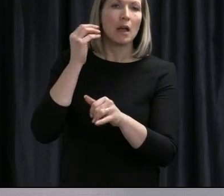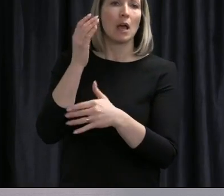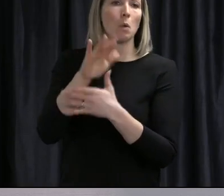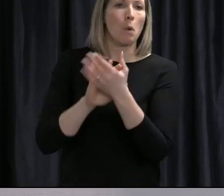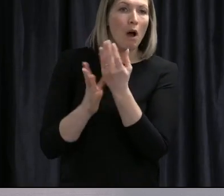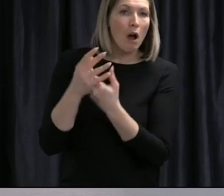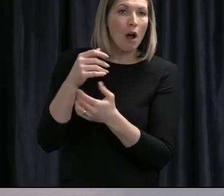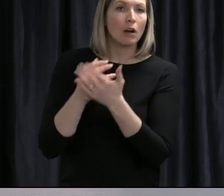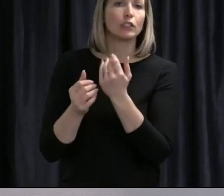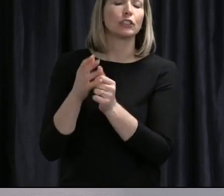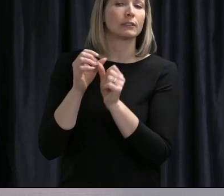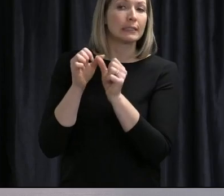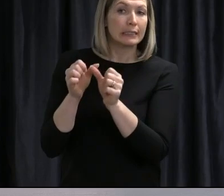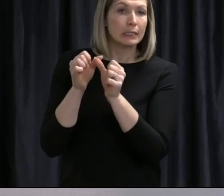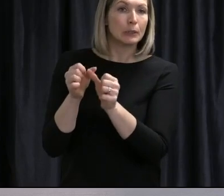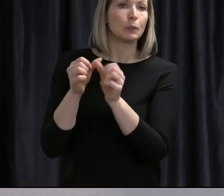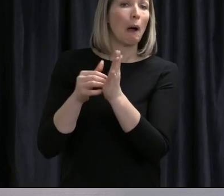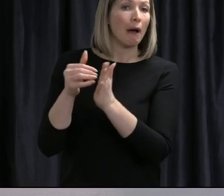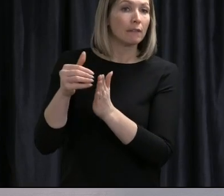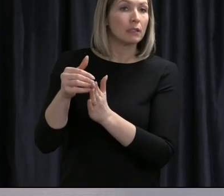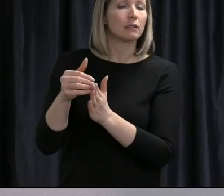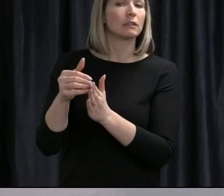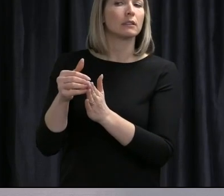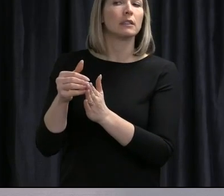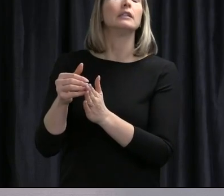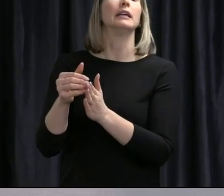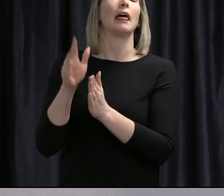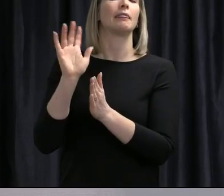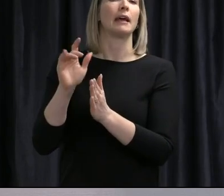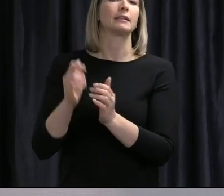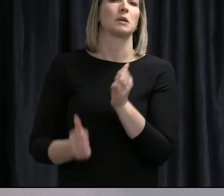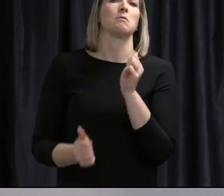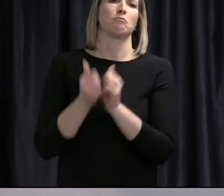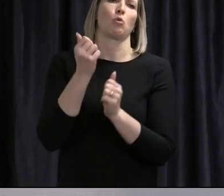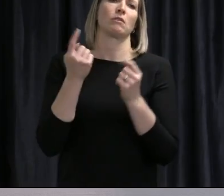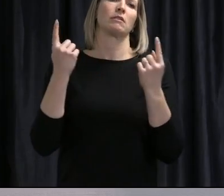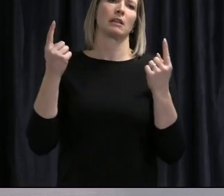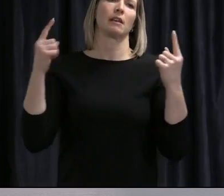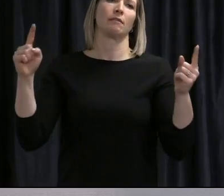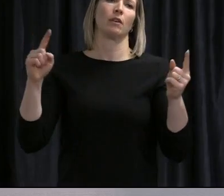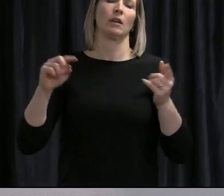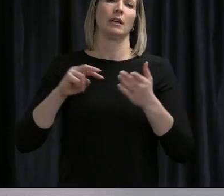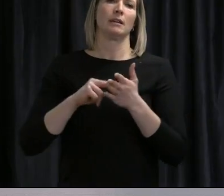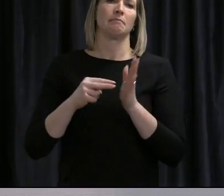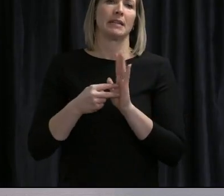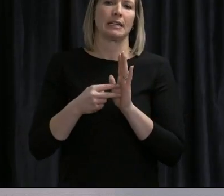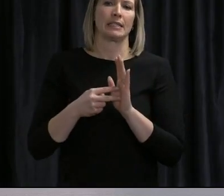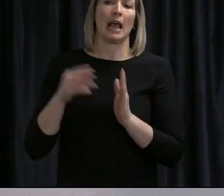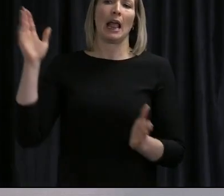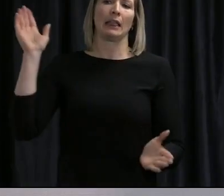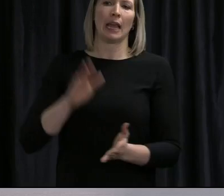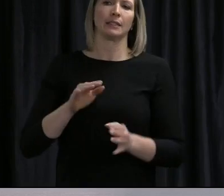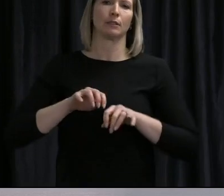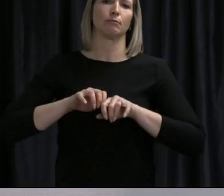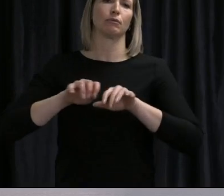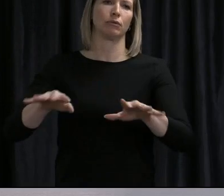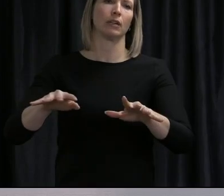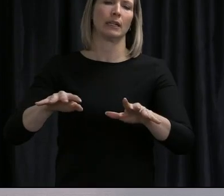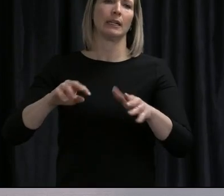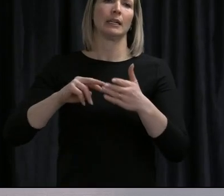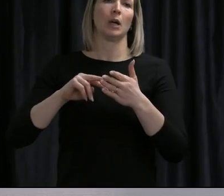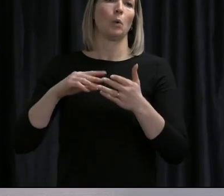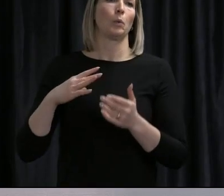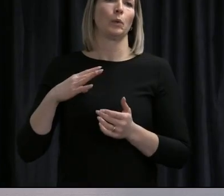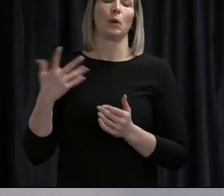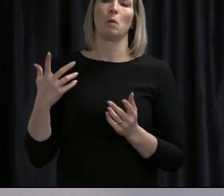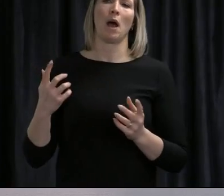hygiene, those sorts of things have worked to reduce the spread and therefore change the trajectory